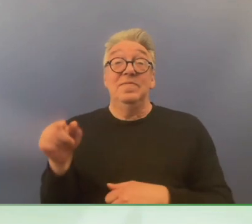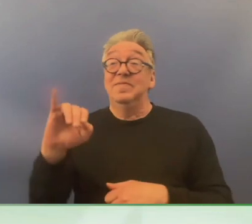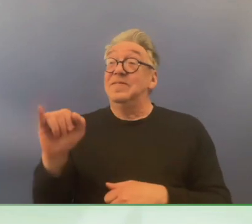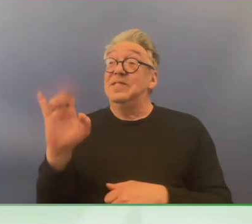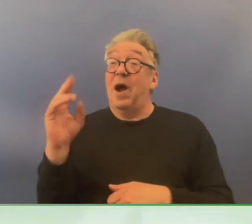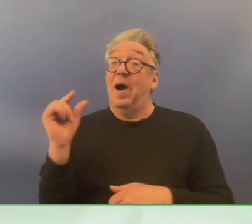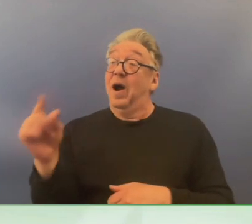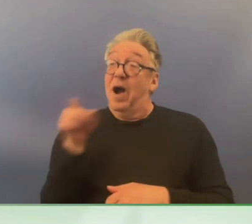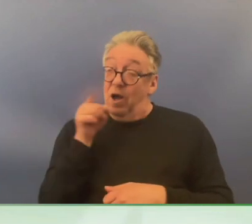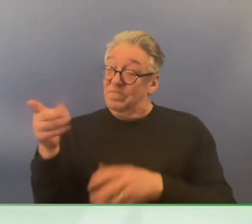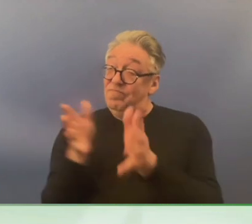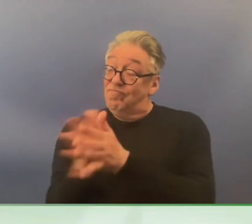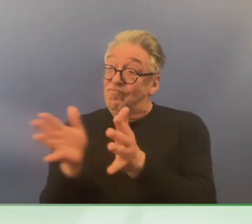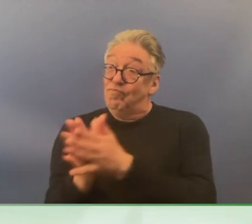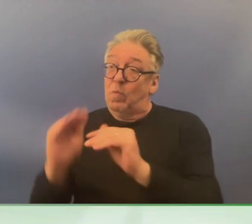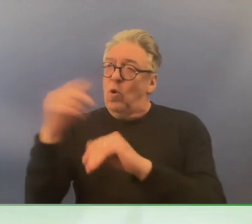doing.